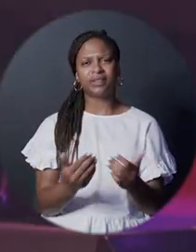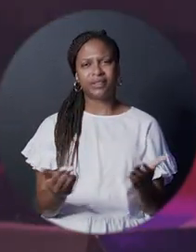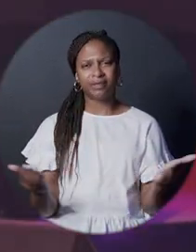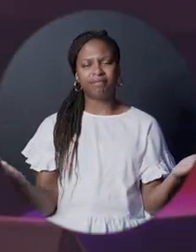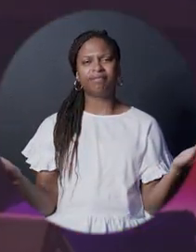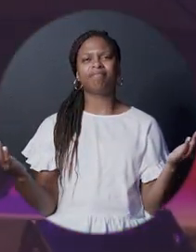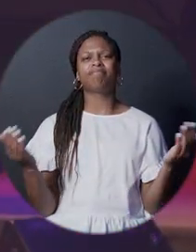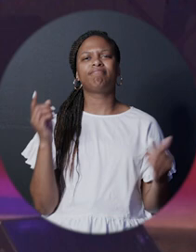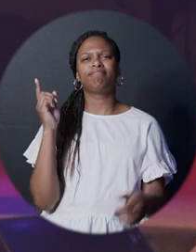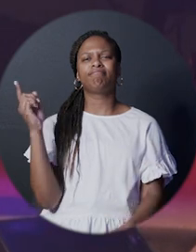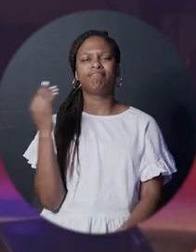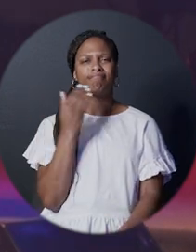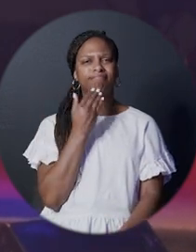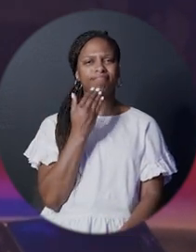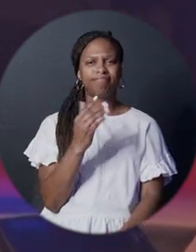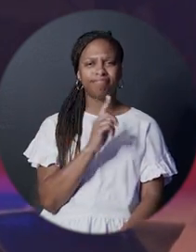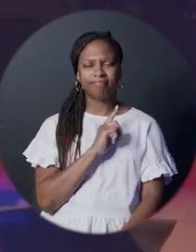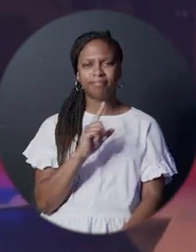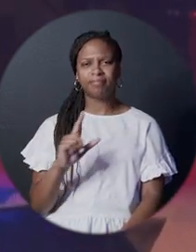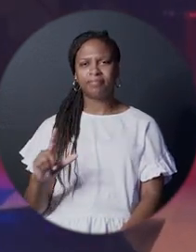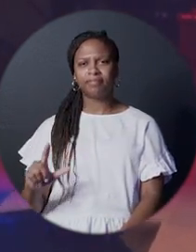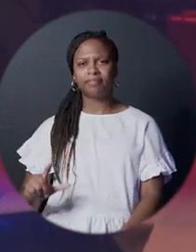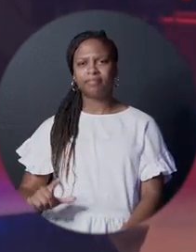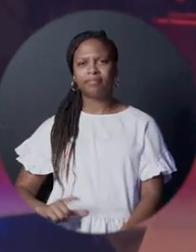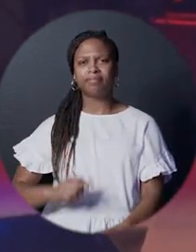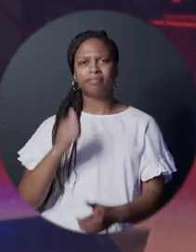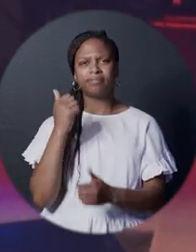Everything, everything.